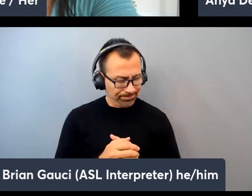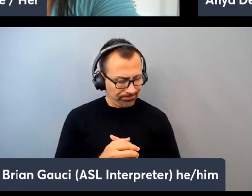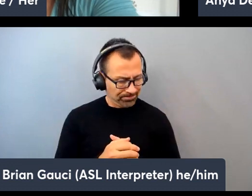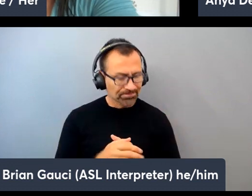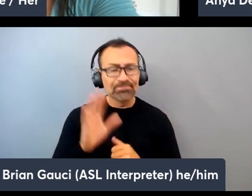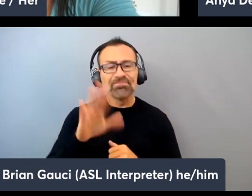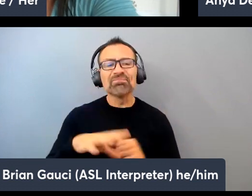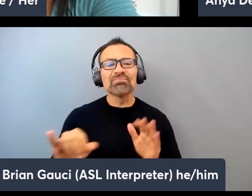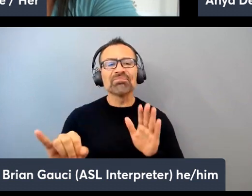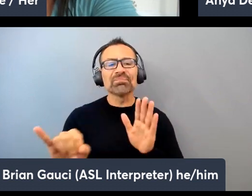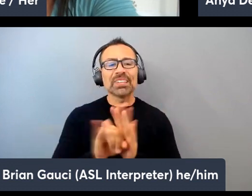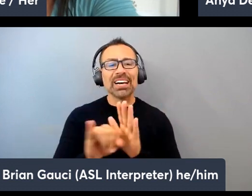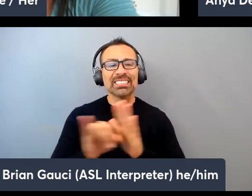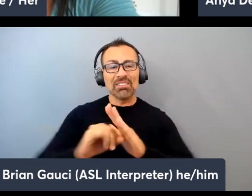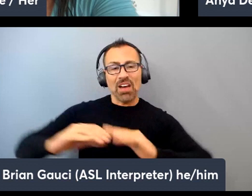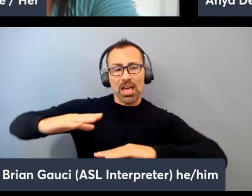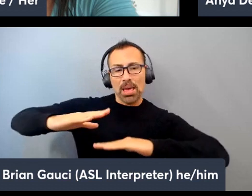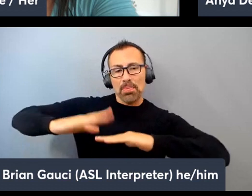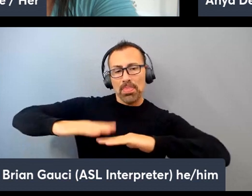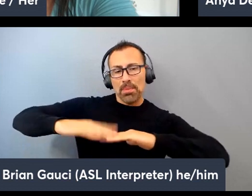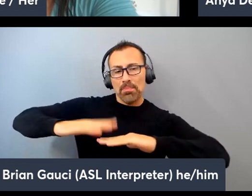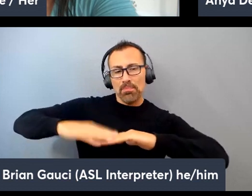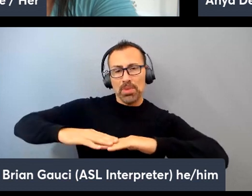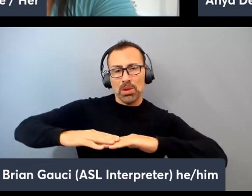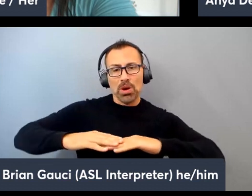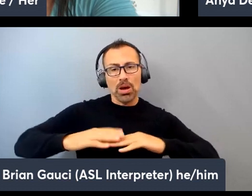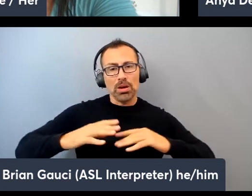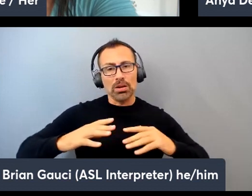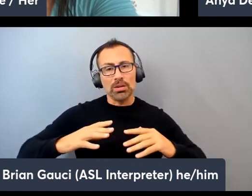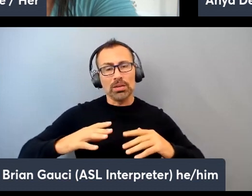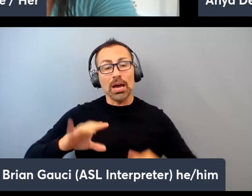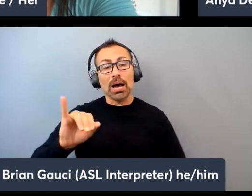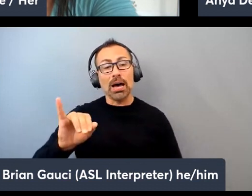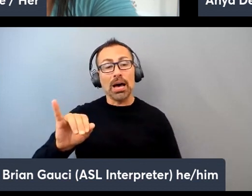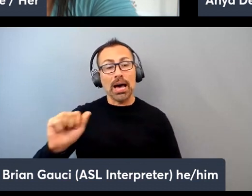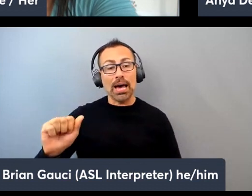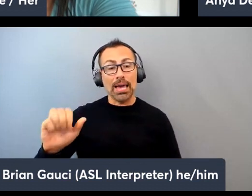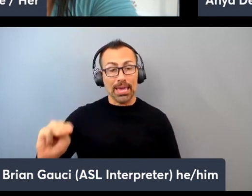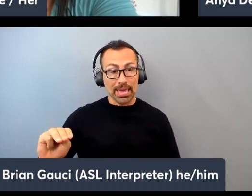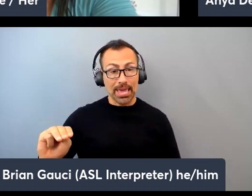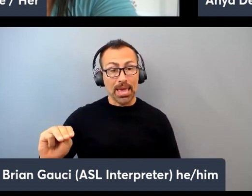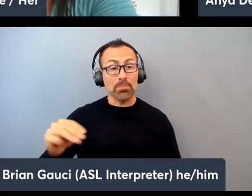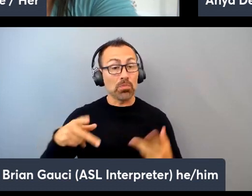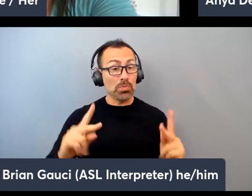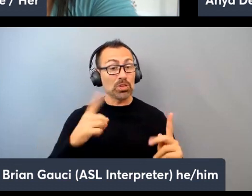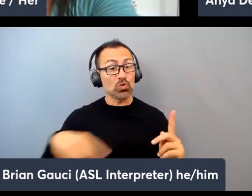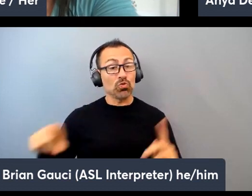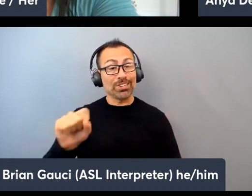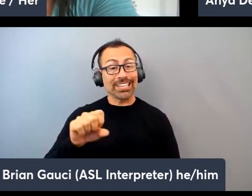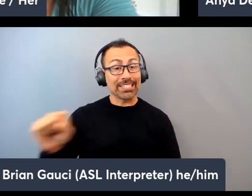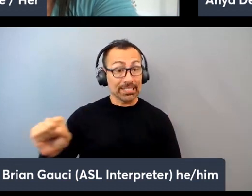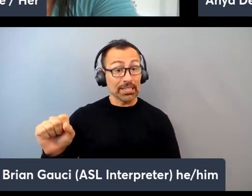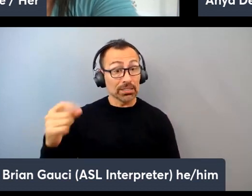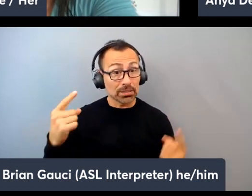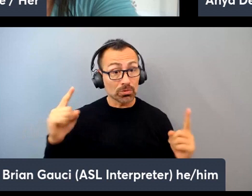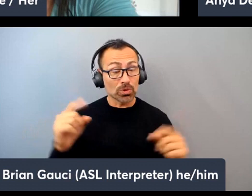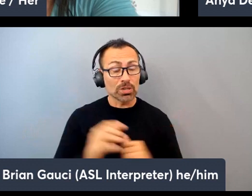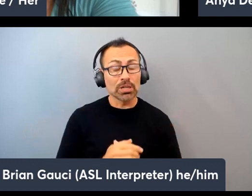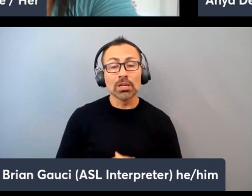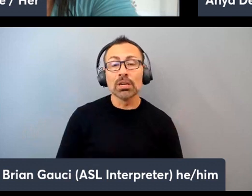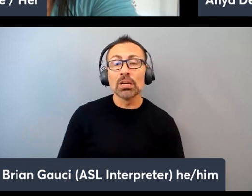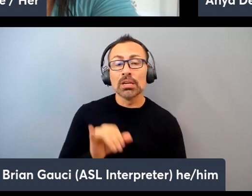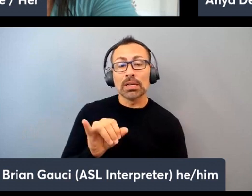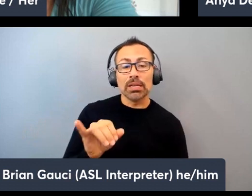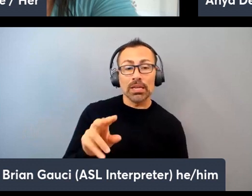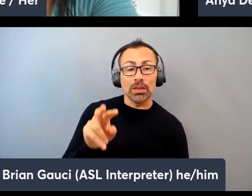identifying the minimum permissions that IAM permissions that are required for StackSets to work. Because if you look at the